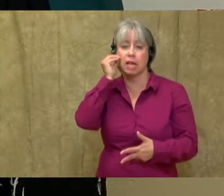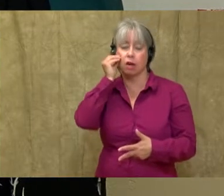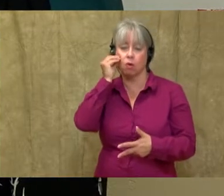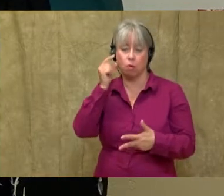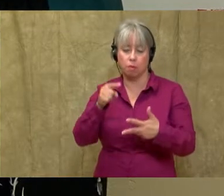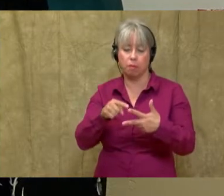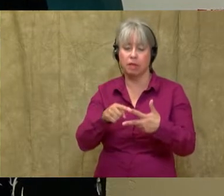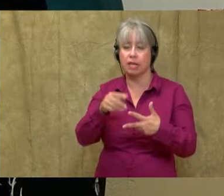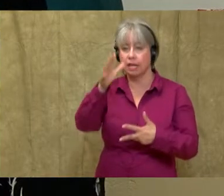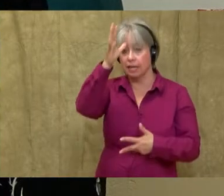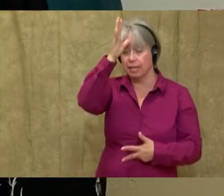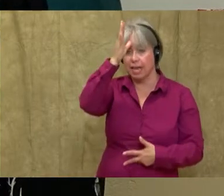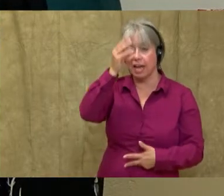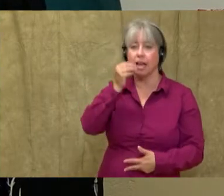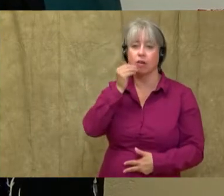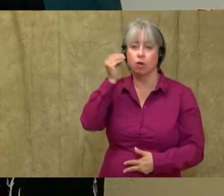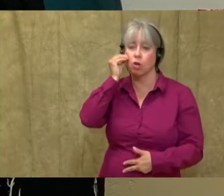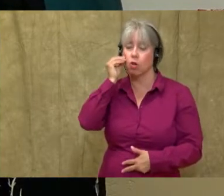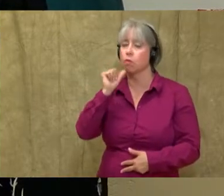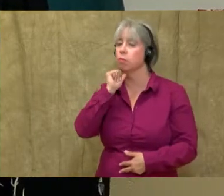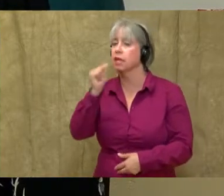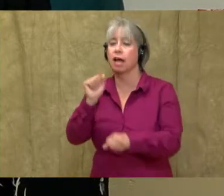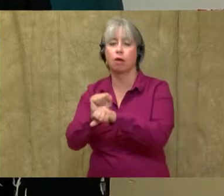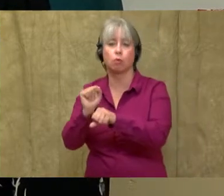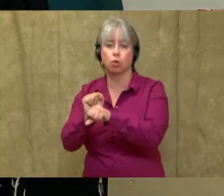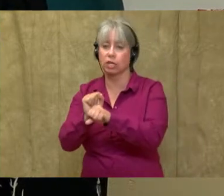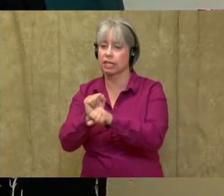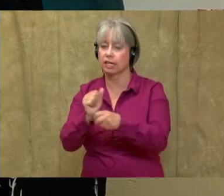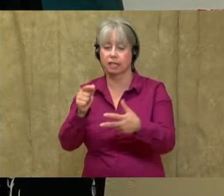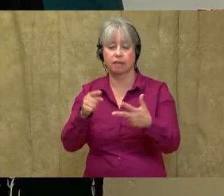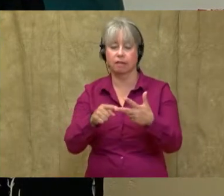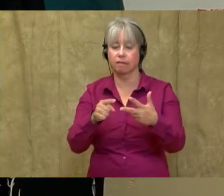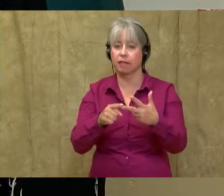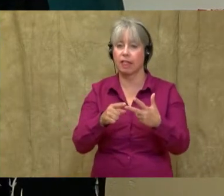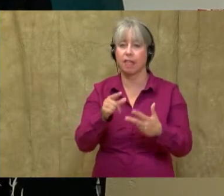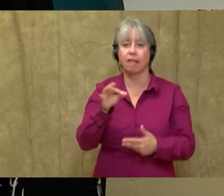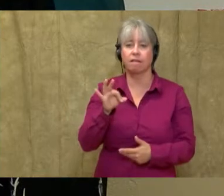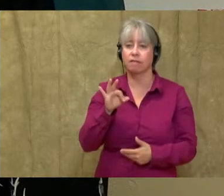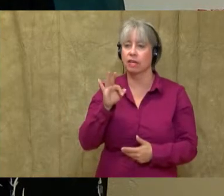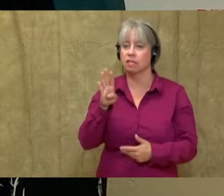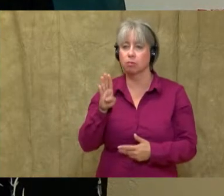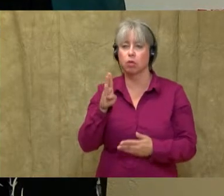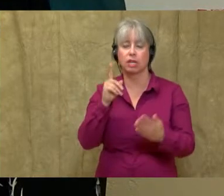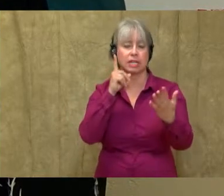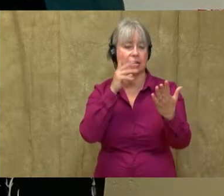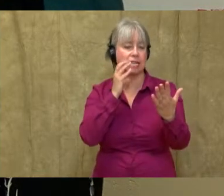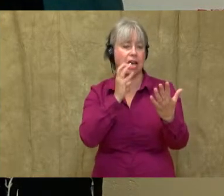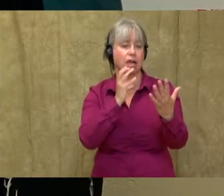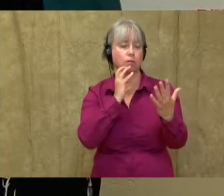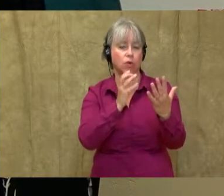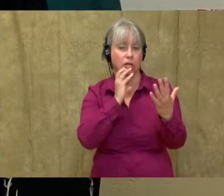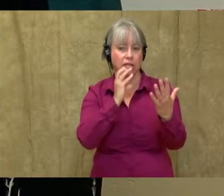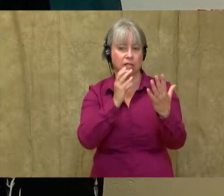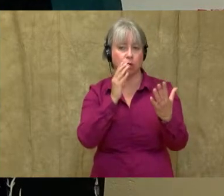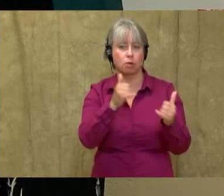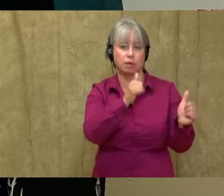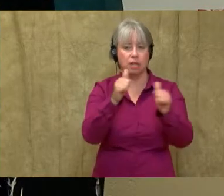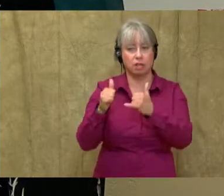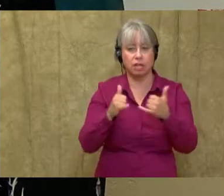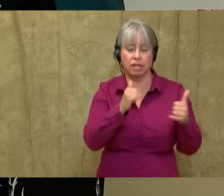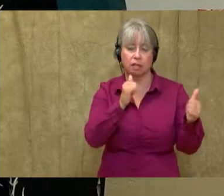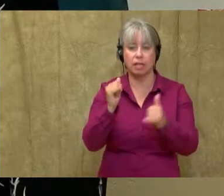home. Neither of them are working. And lastly, she says FaceTime is the only way she can play, or in other words, FaceTime is the only way